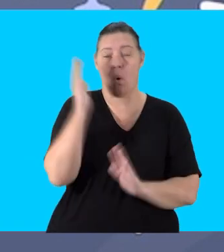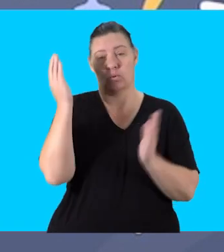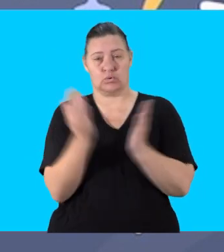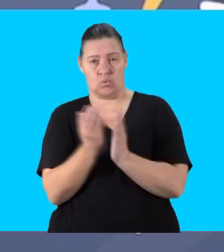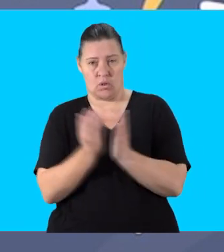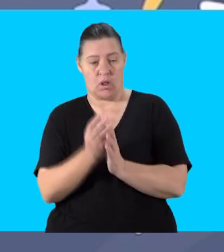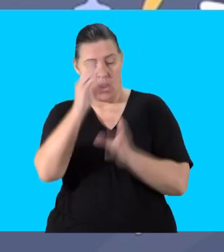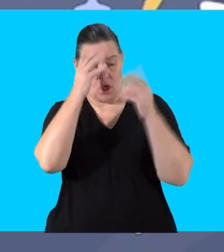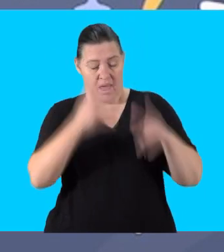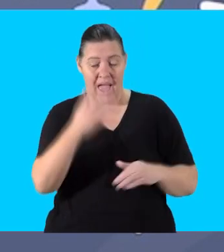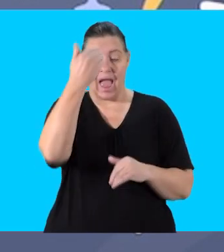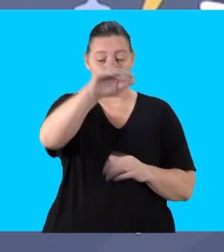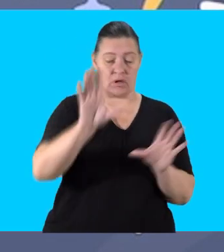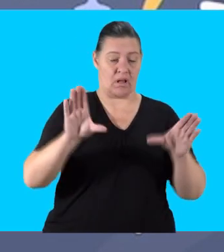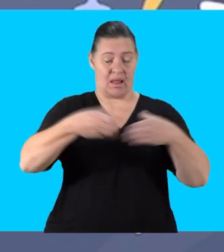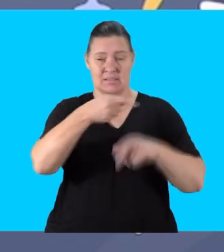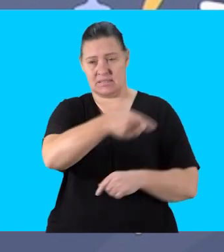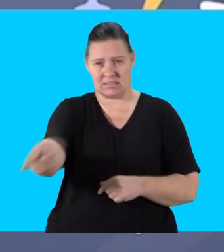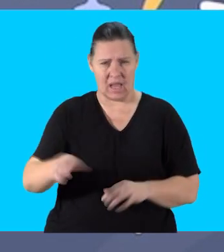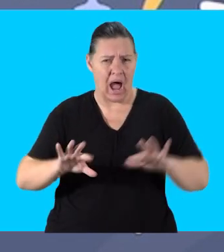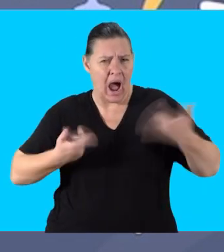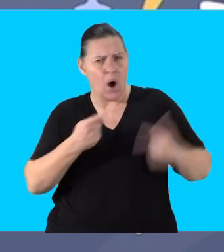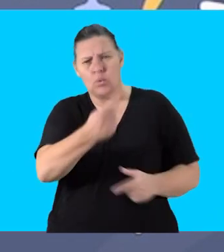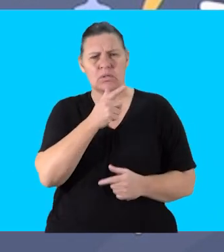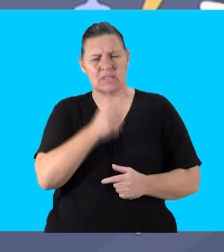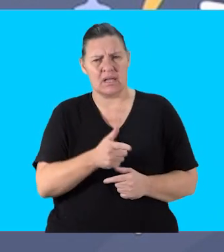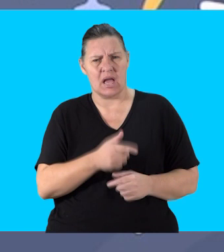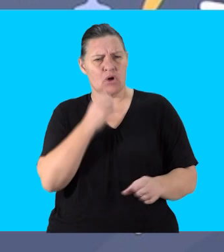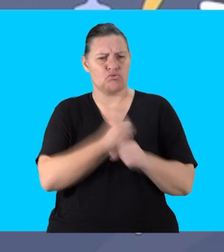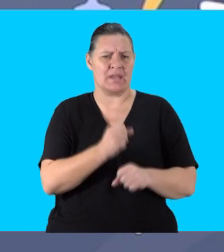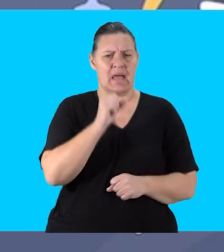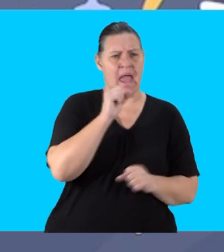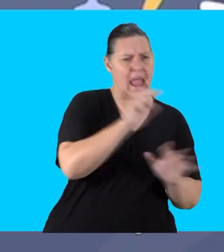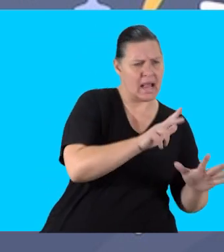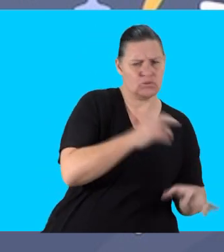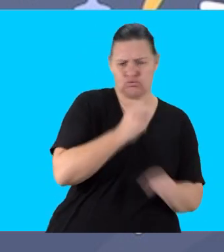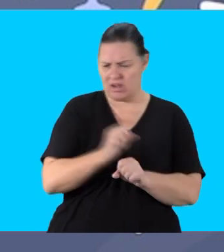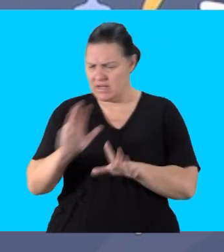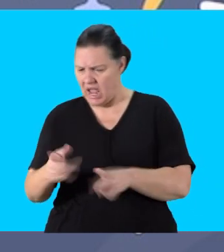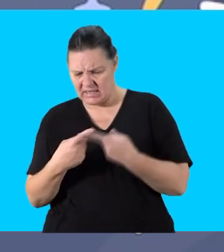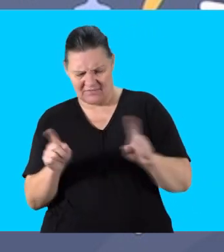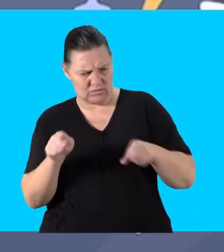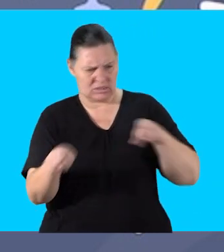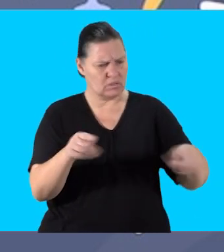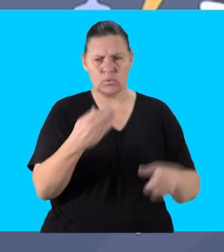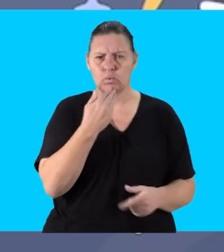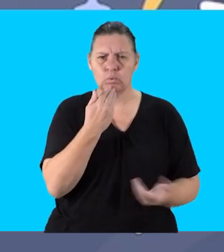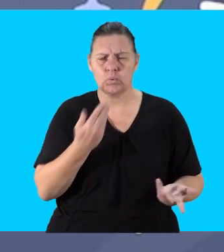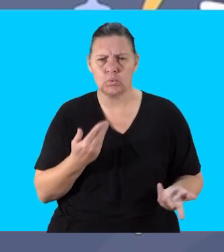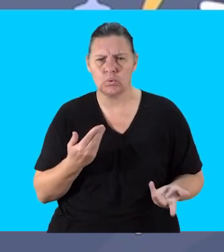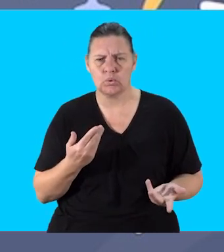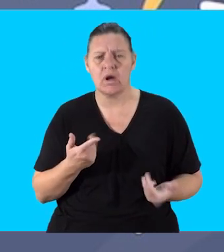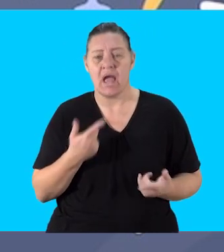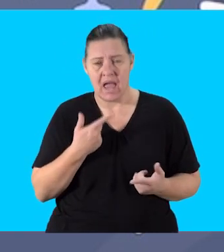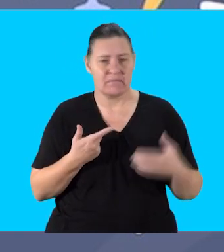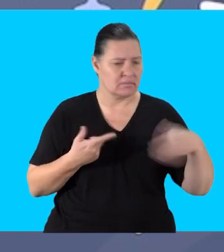you went to a school and all the learners were outside their classrooms, how would you be able to tell grade 8s from the grade 9s? If the learners were